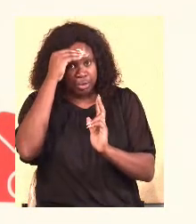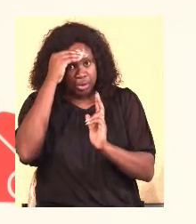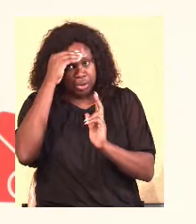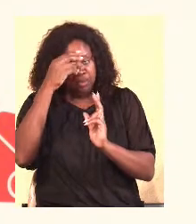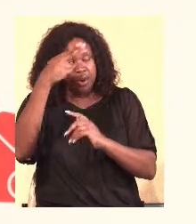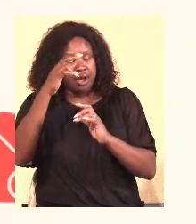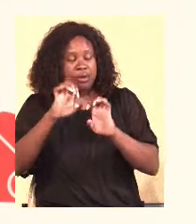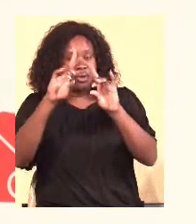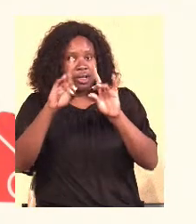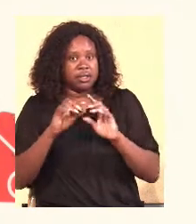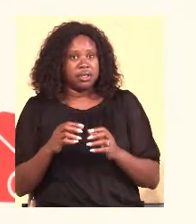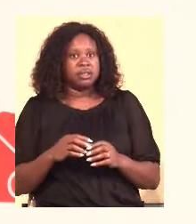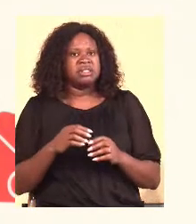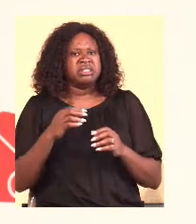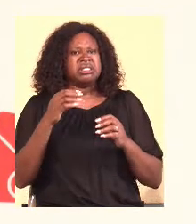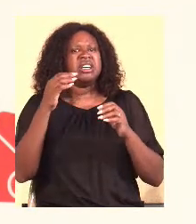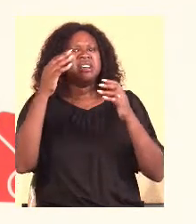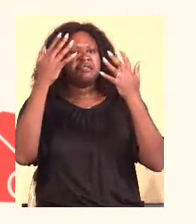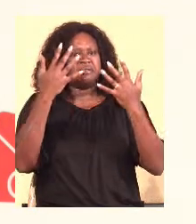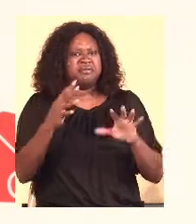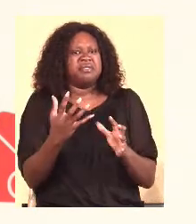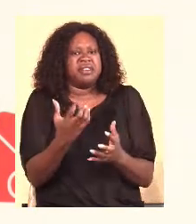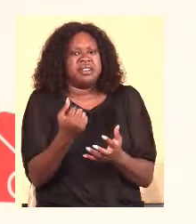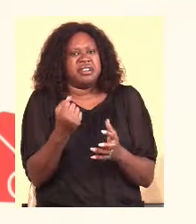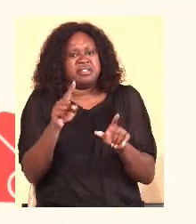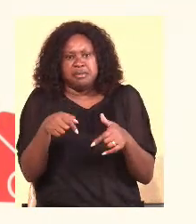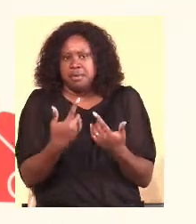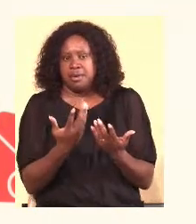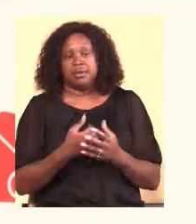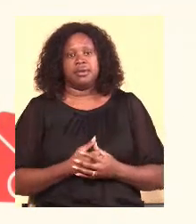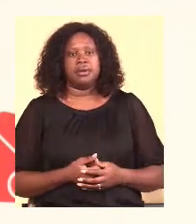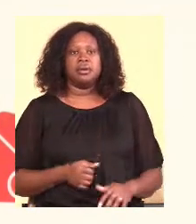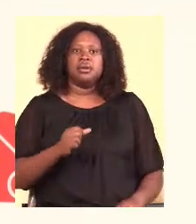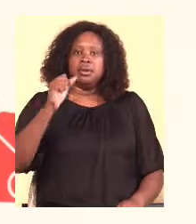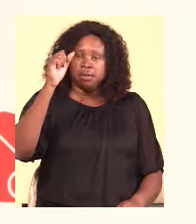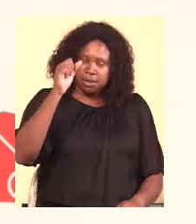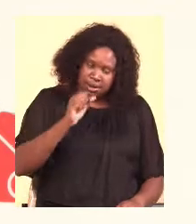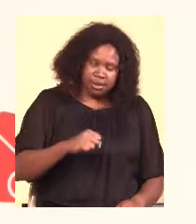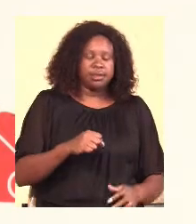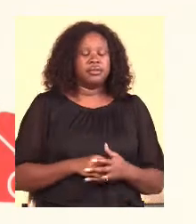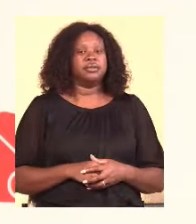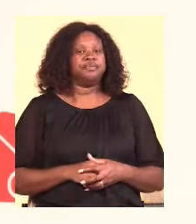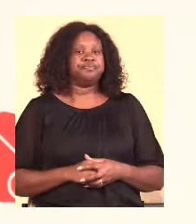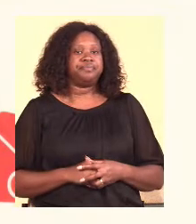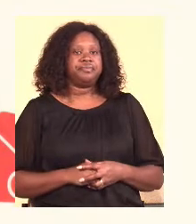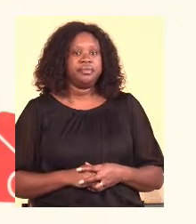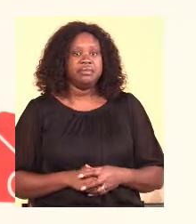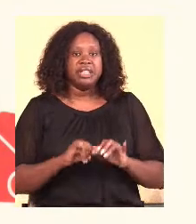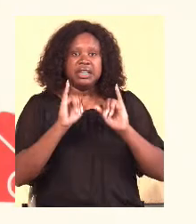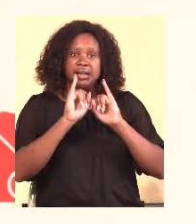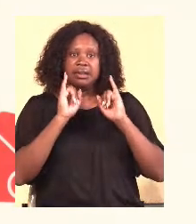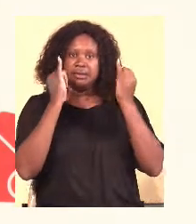sector are well covered. Yes, the institutions themselves